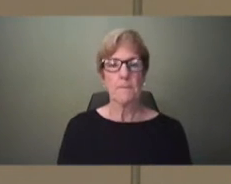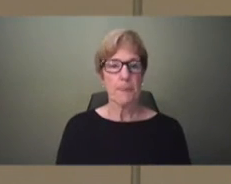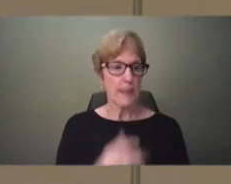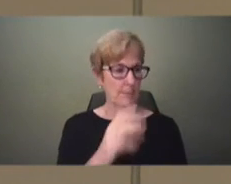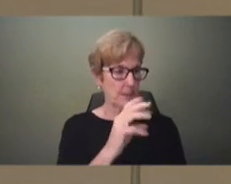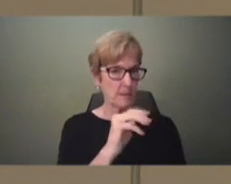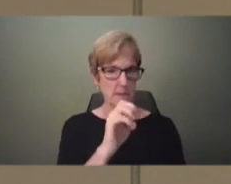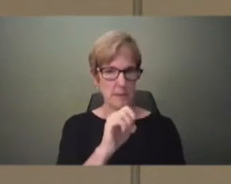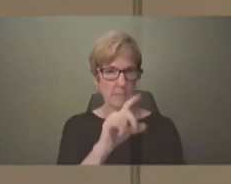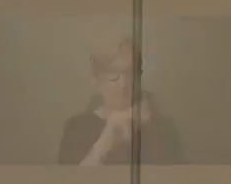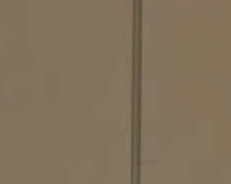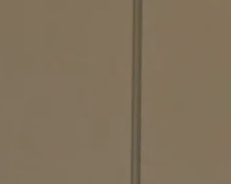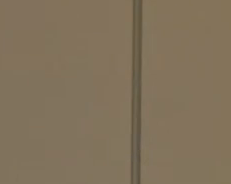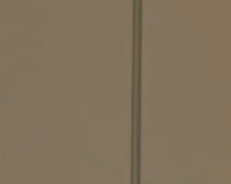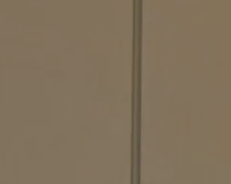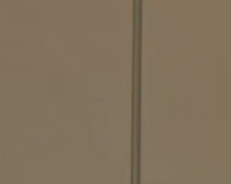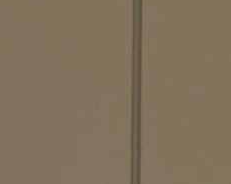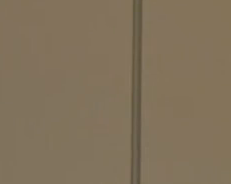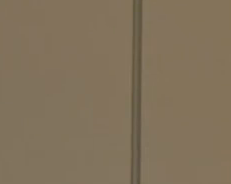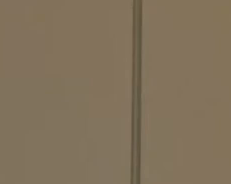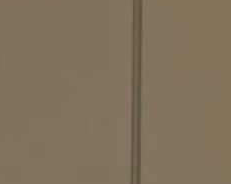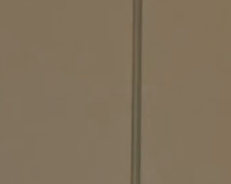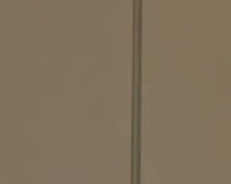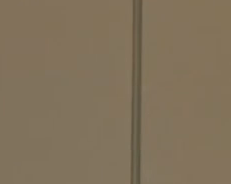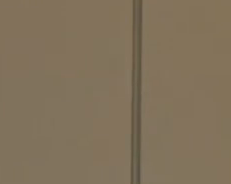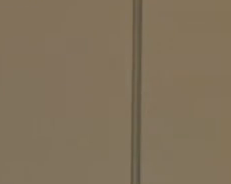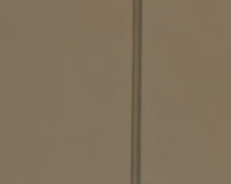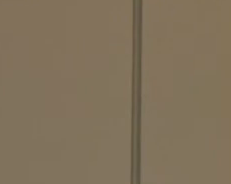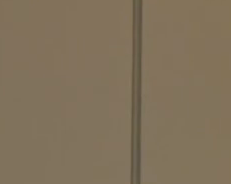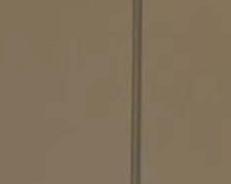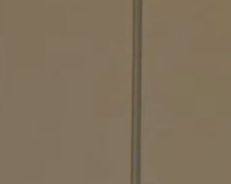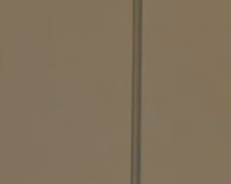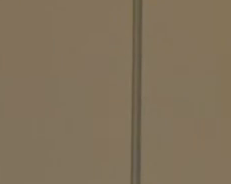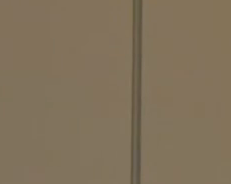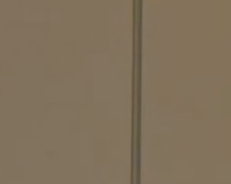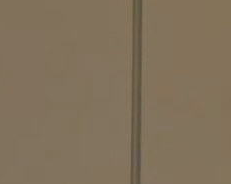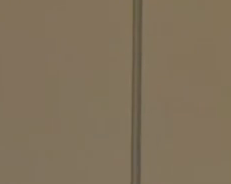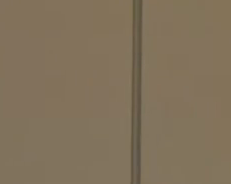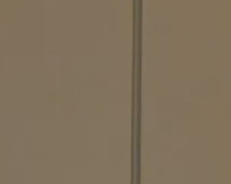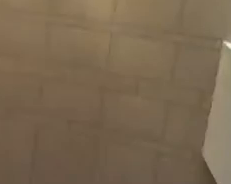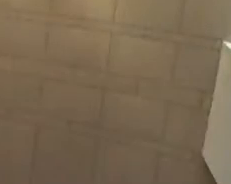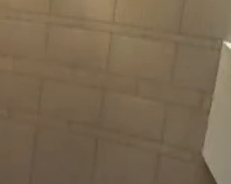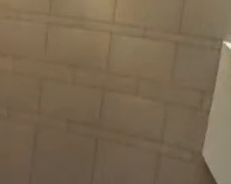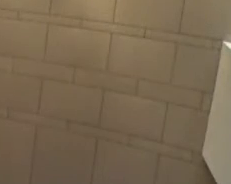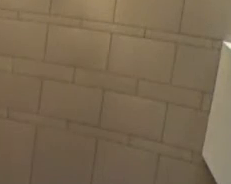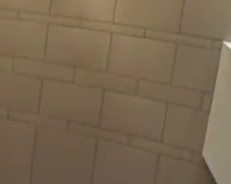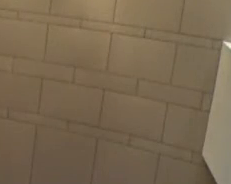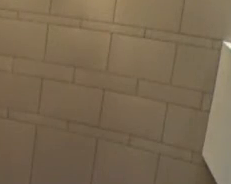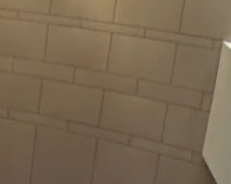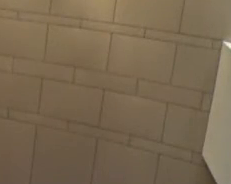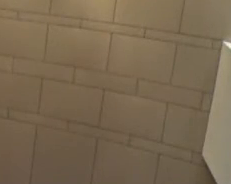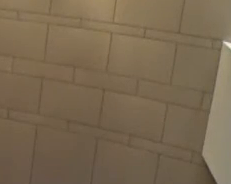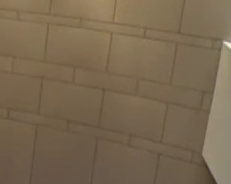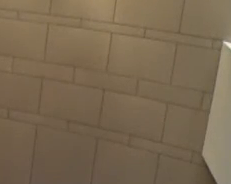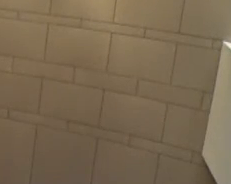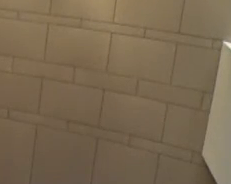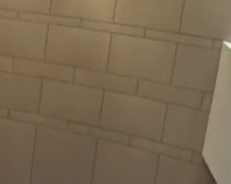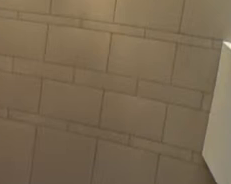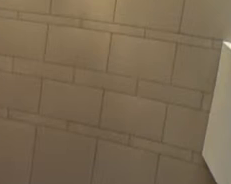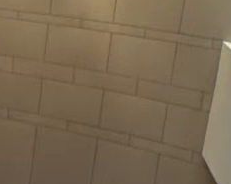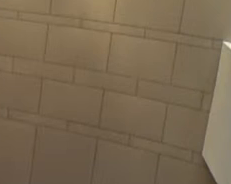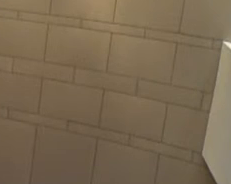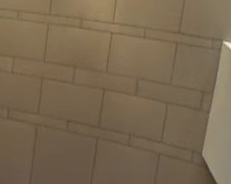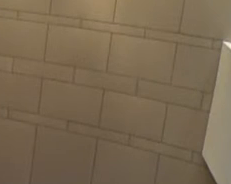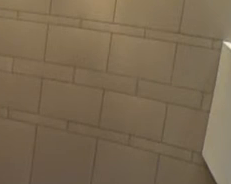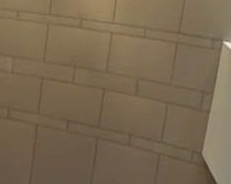Molina you want me to go first you might want you go last Johnson thank you mayor protim is there anyone from